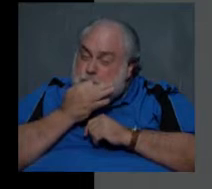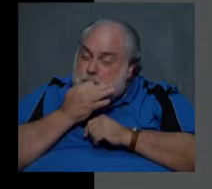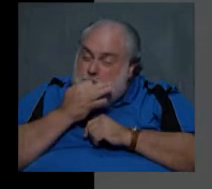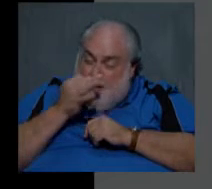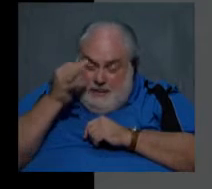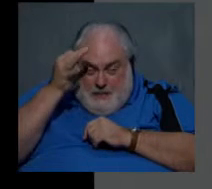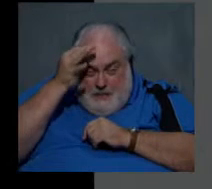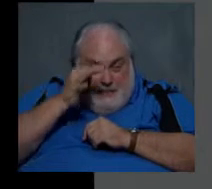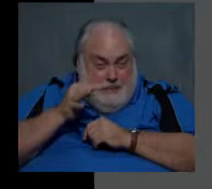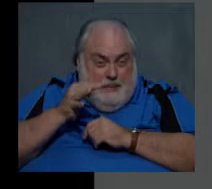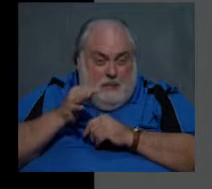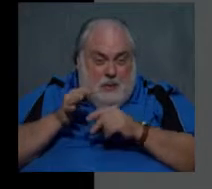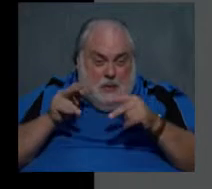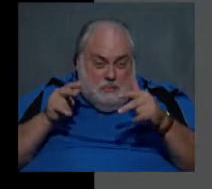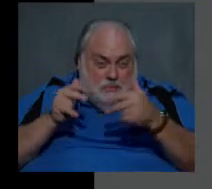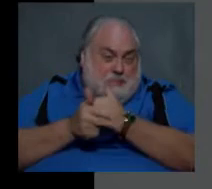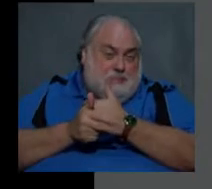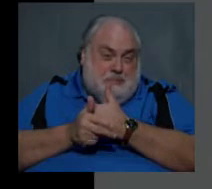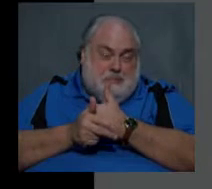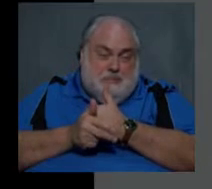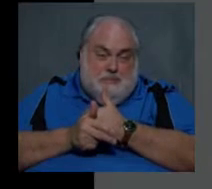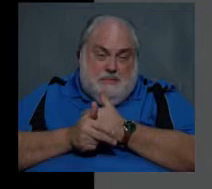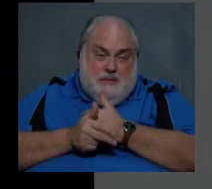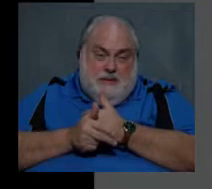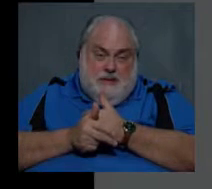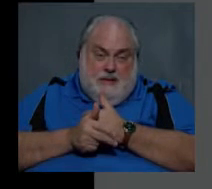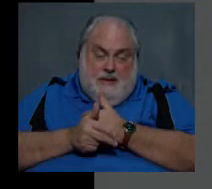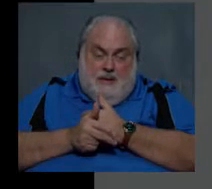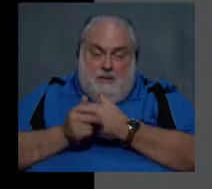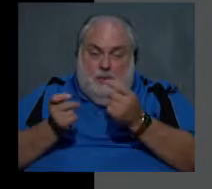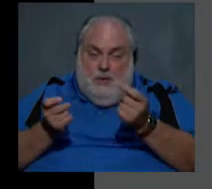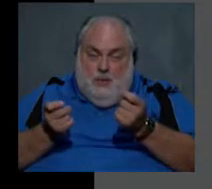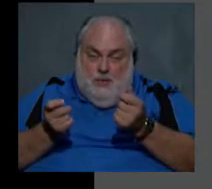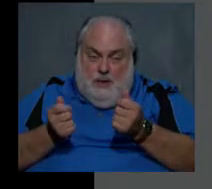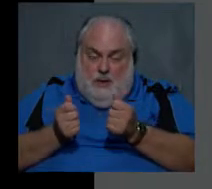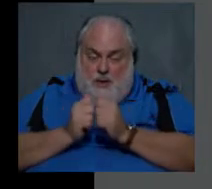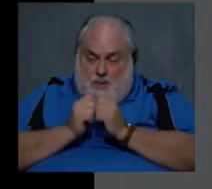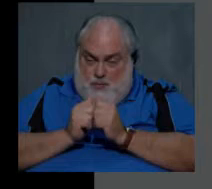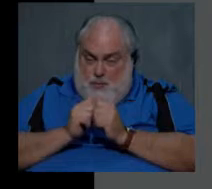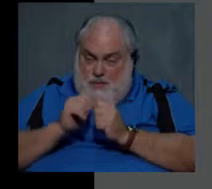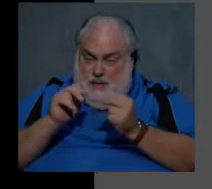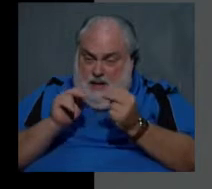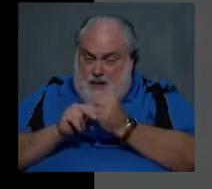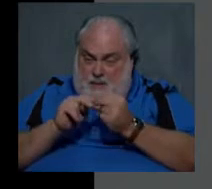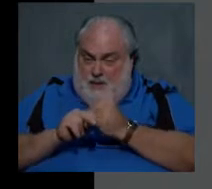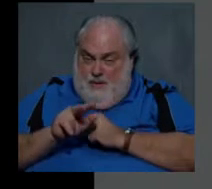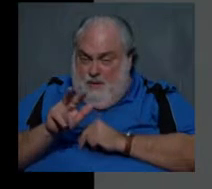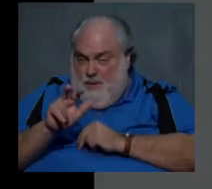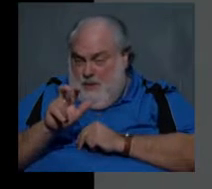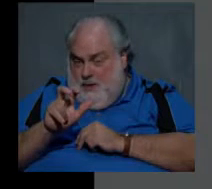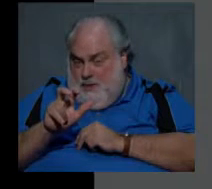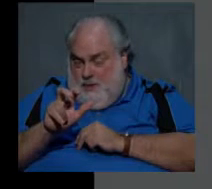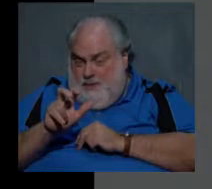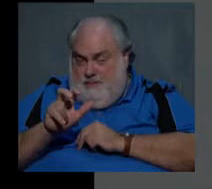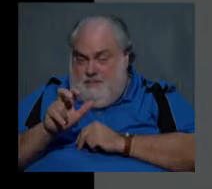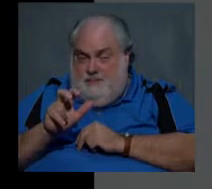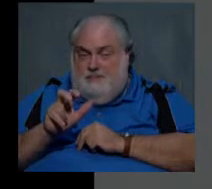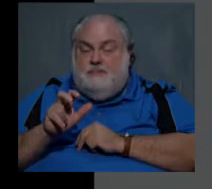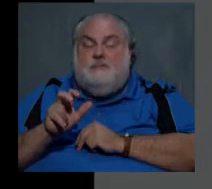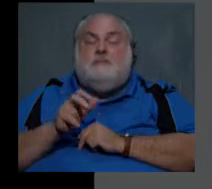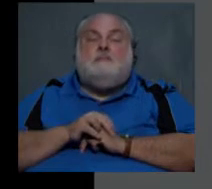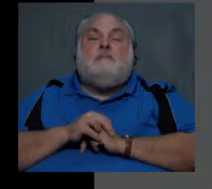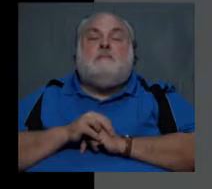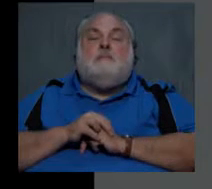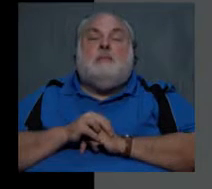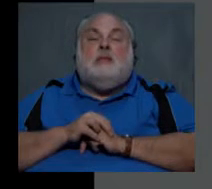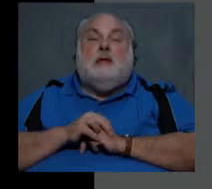when cars coming out they come very quickly down the Highway 300, and